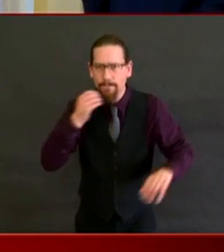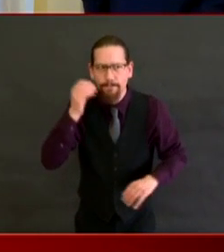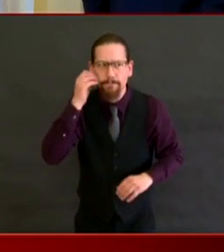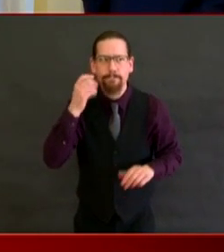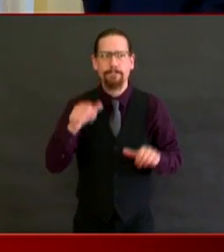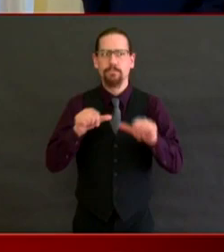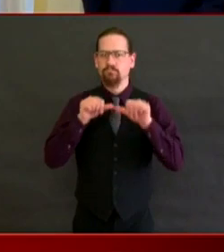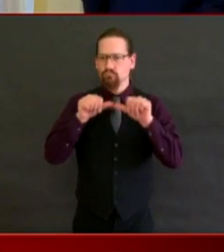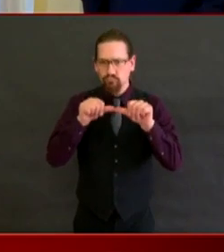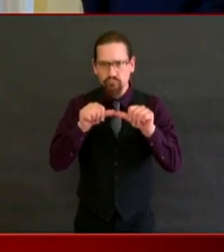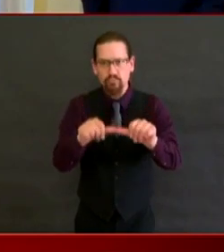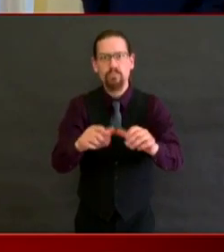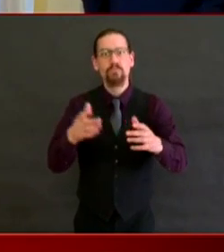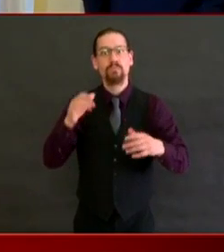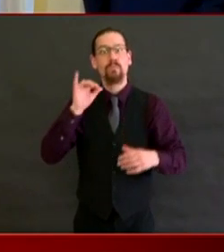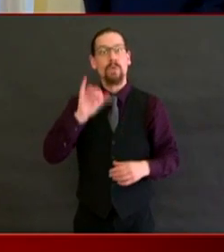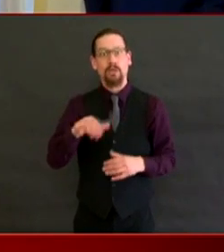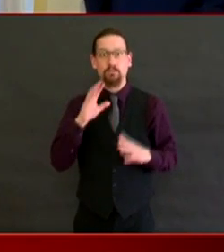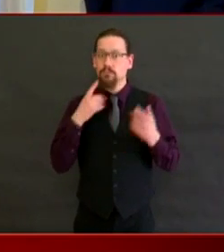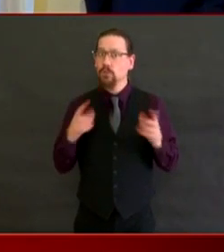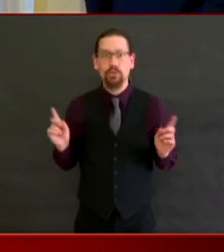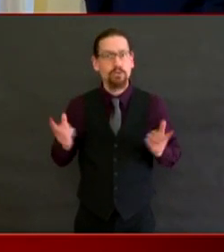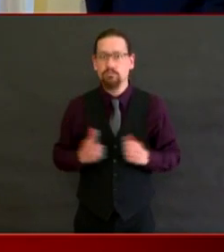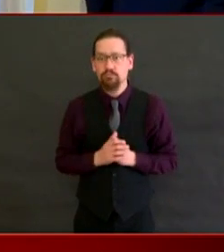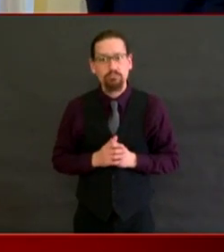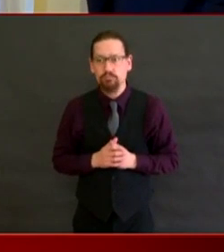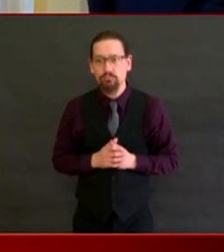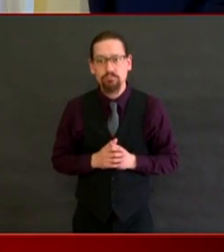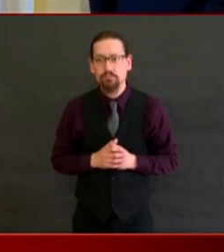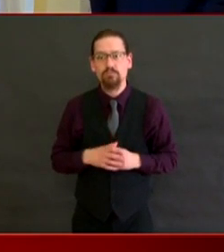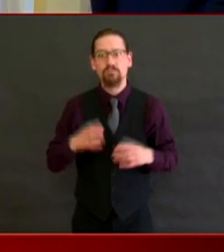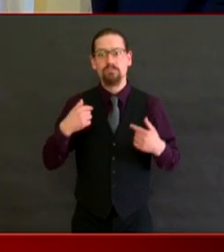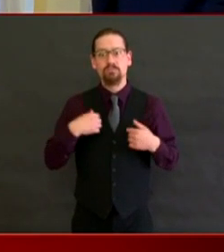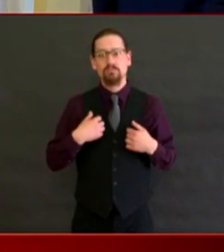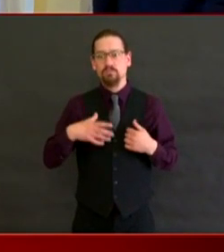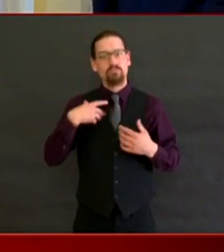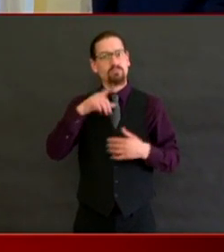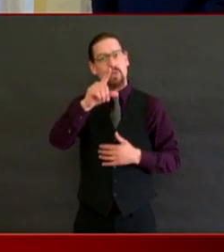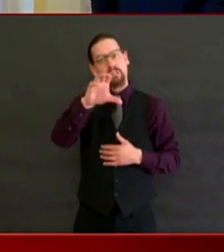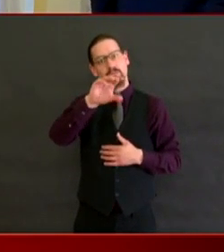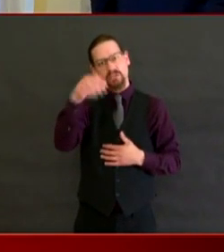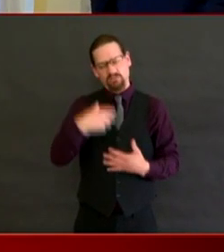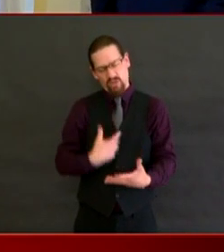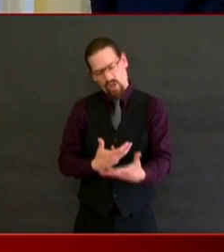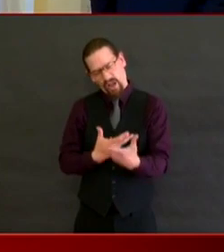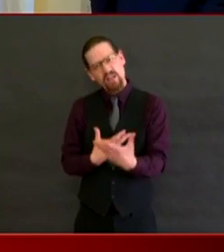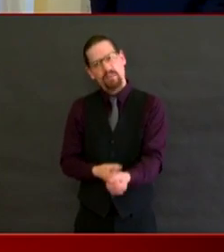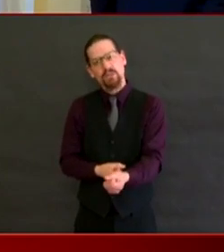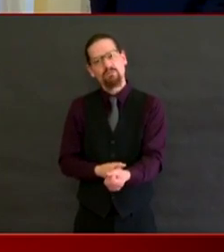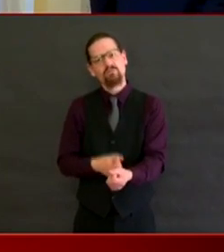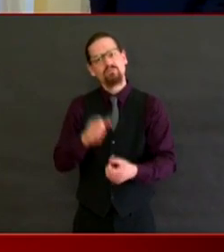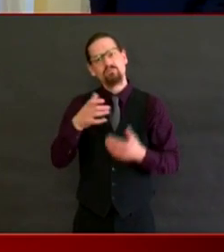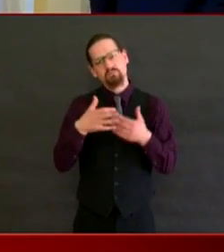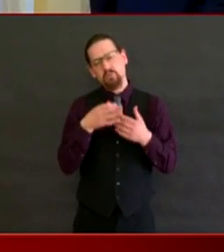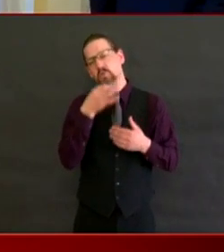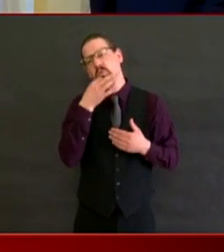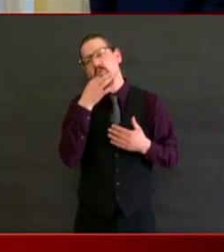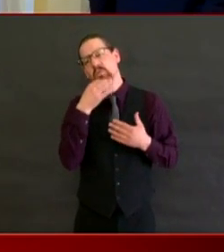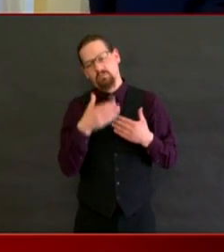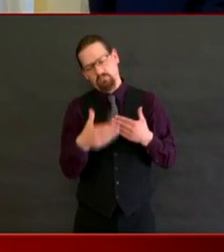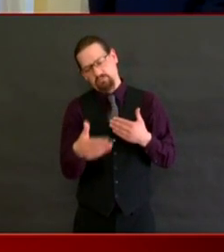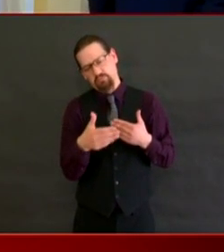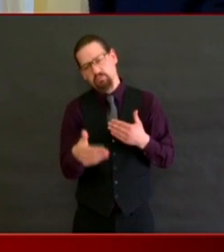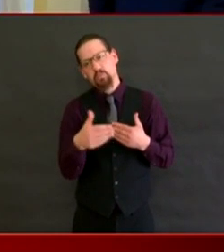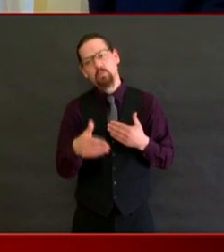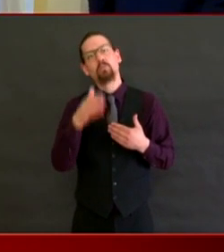I am 100% confident someday, soon, things will be, you know, more normal. It's not going to be the